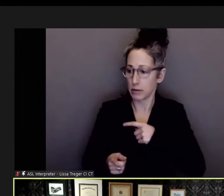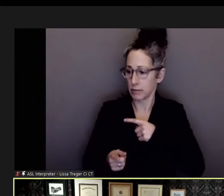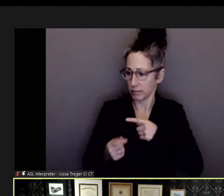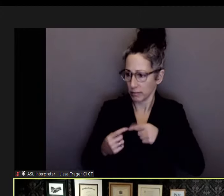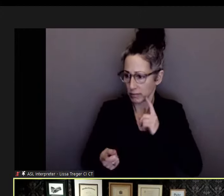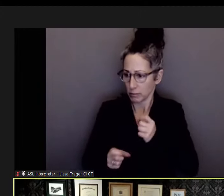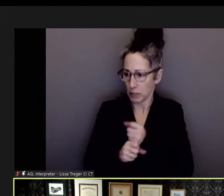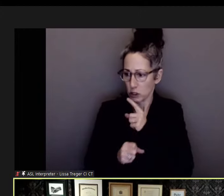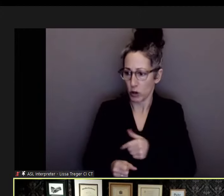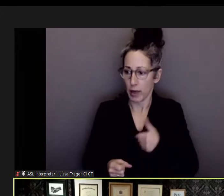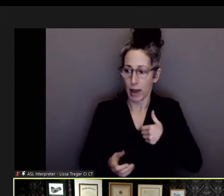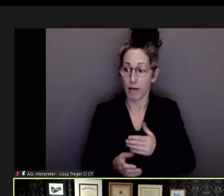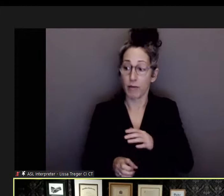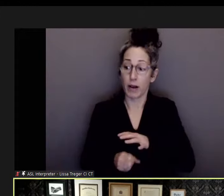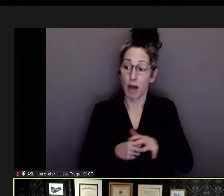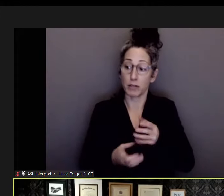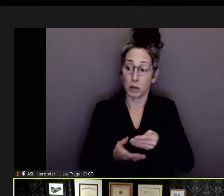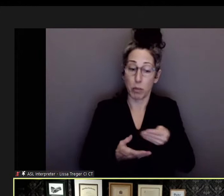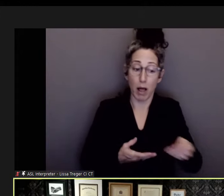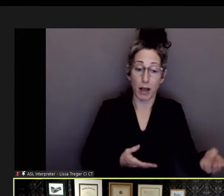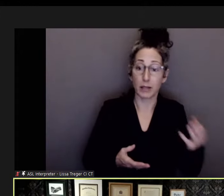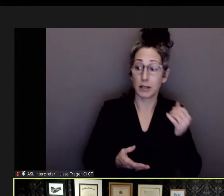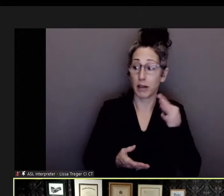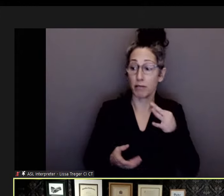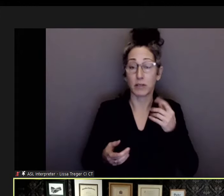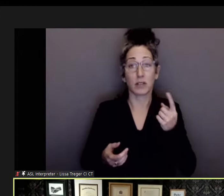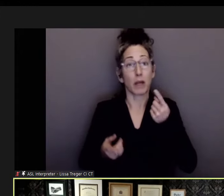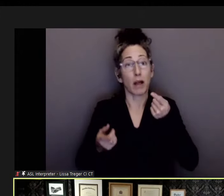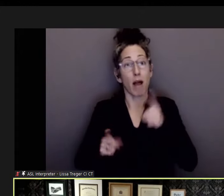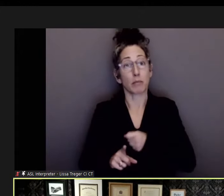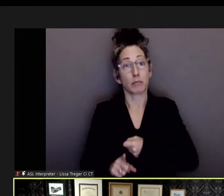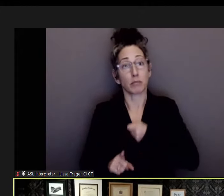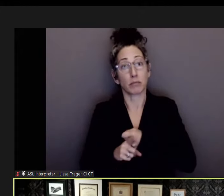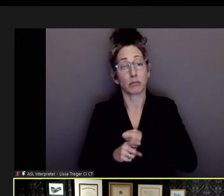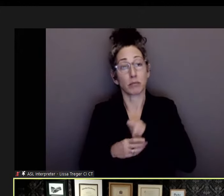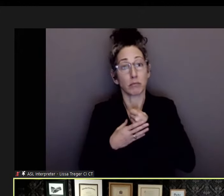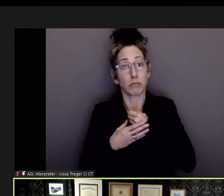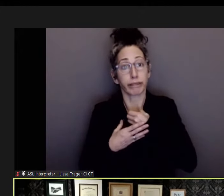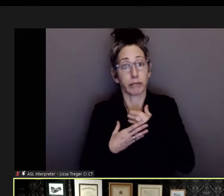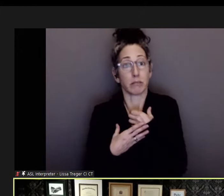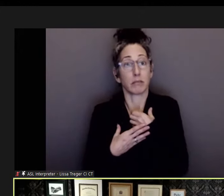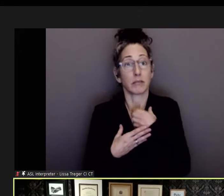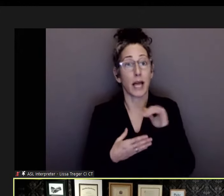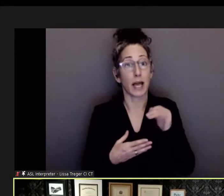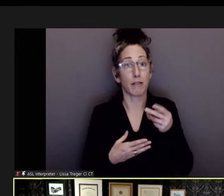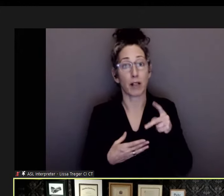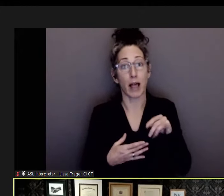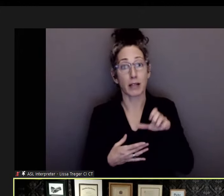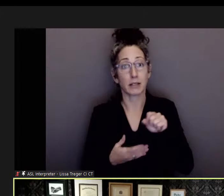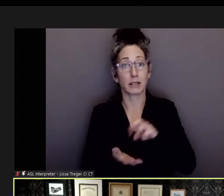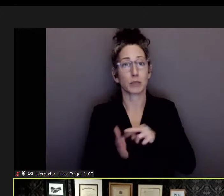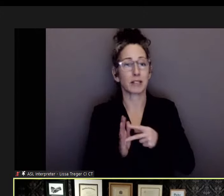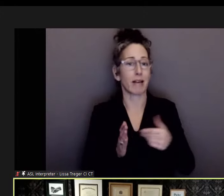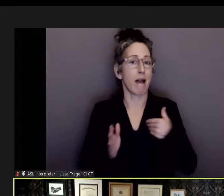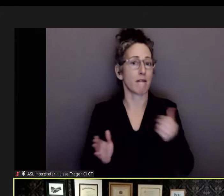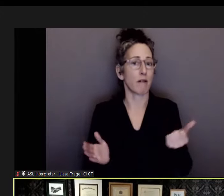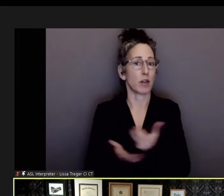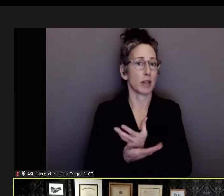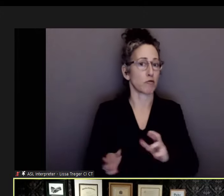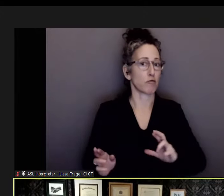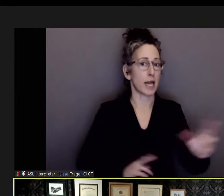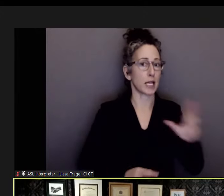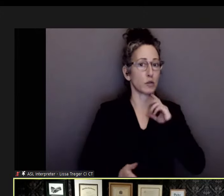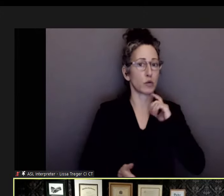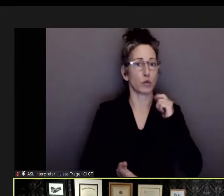appropriate supplies and staff available to manage anaphylaxis, and implementing those recommended post-vaccination observation periods. And of